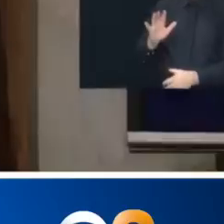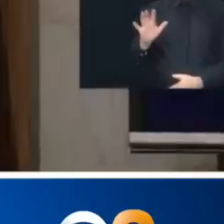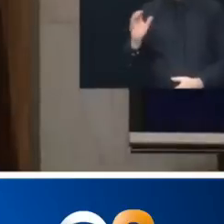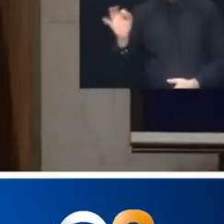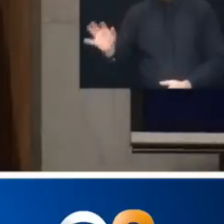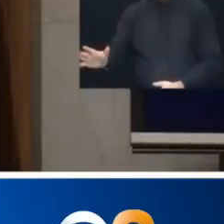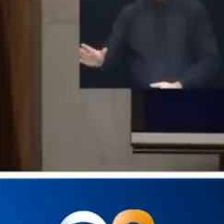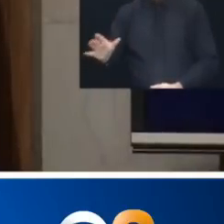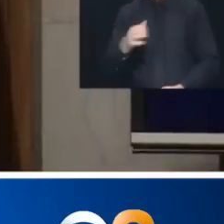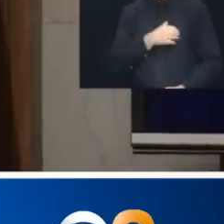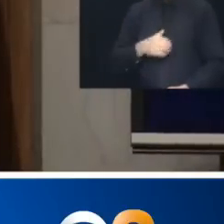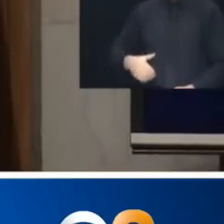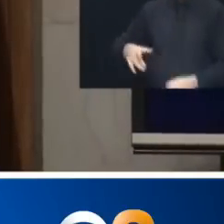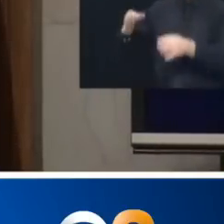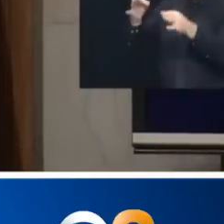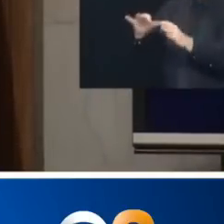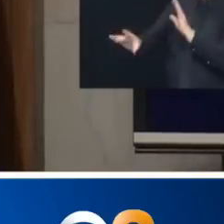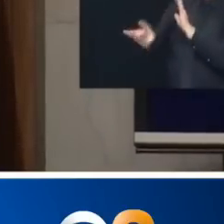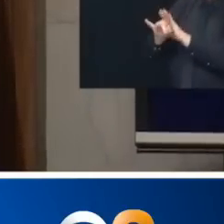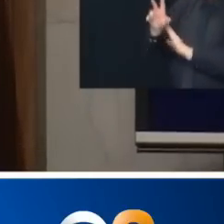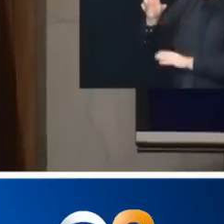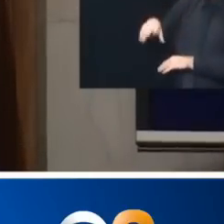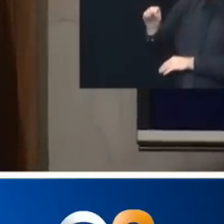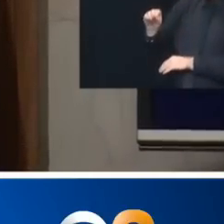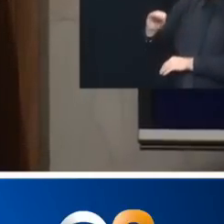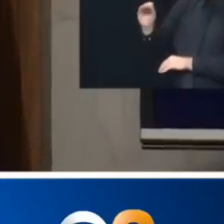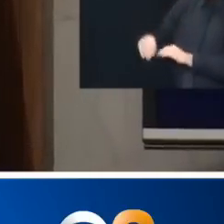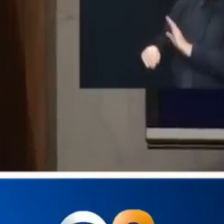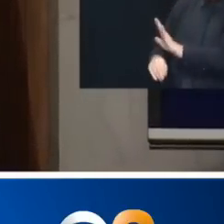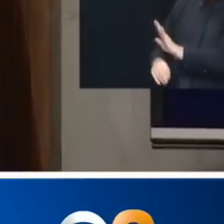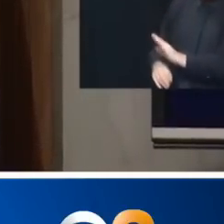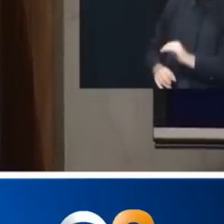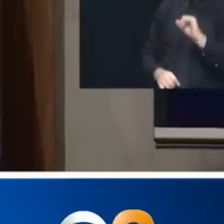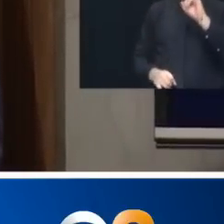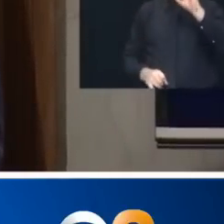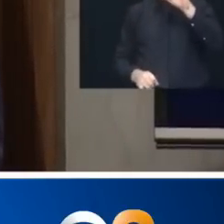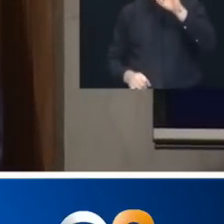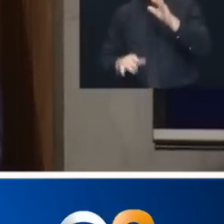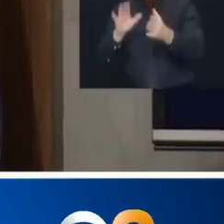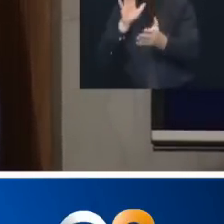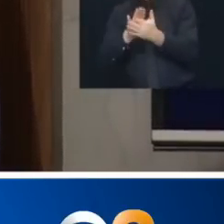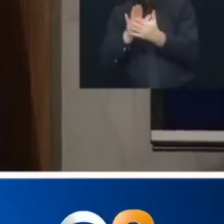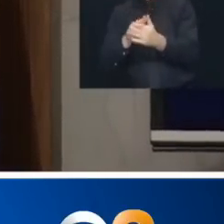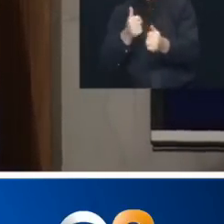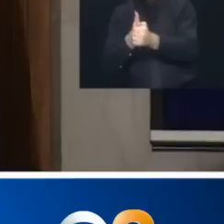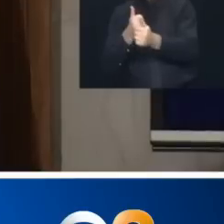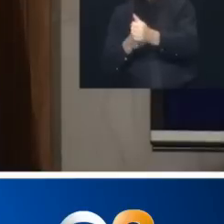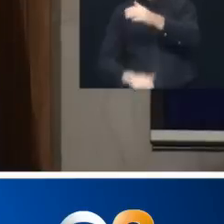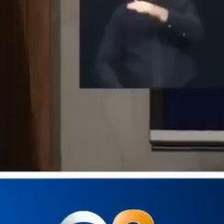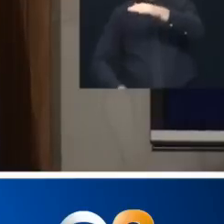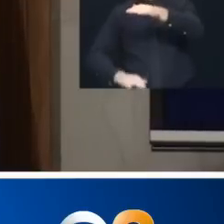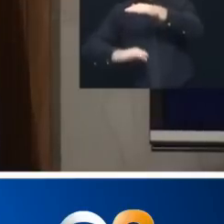in the midst of the heat of the COVID crisis. And so here he is again,